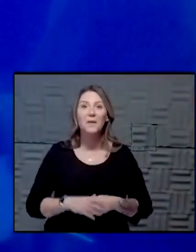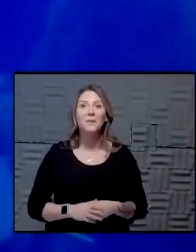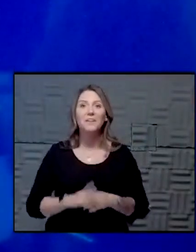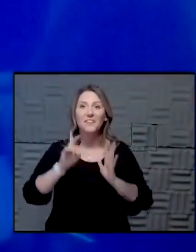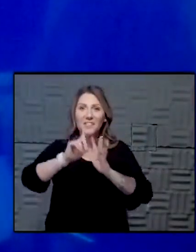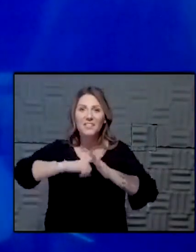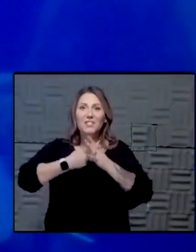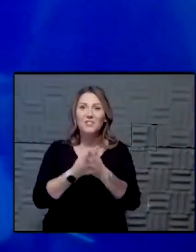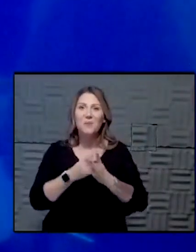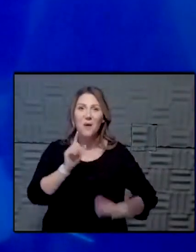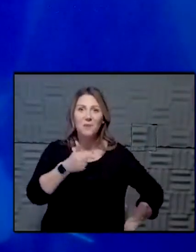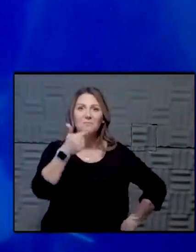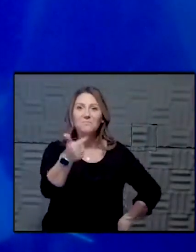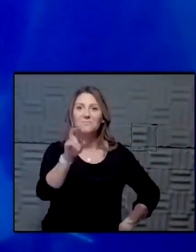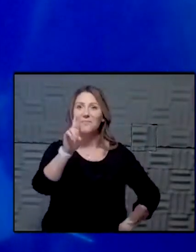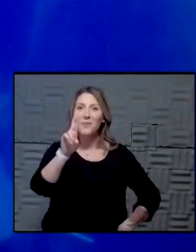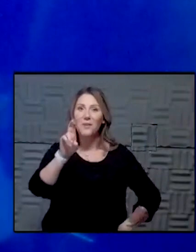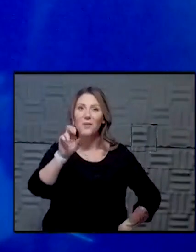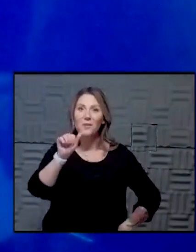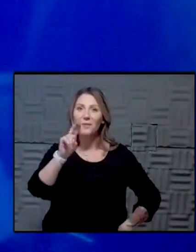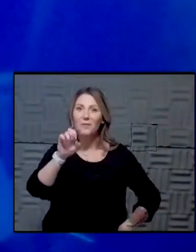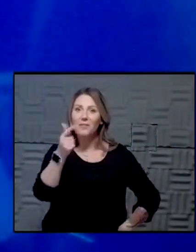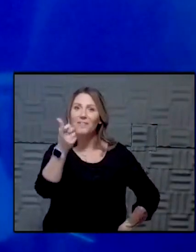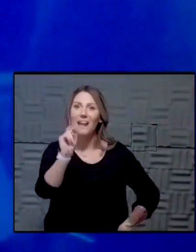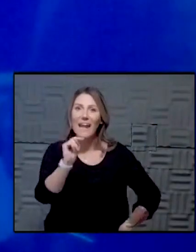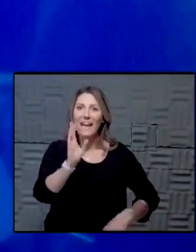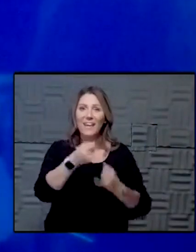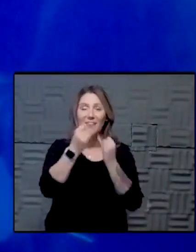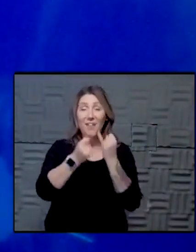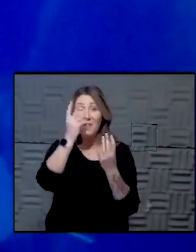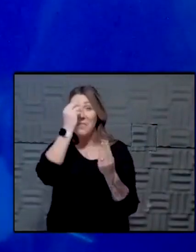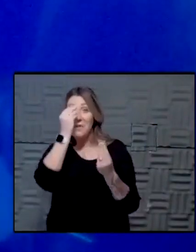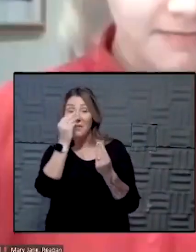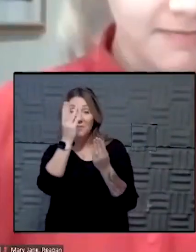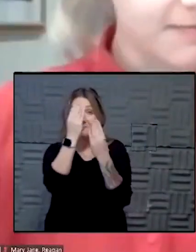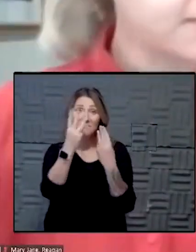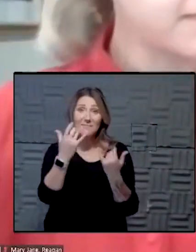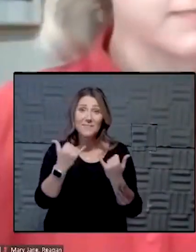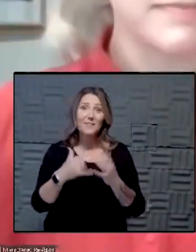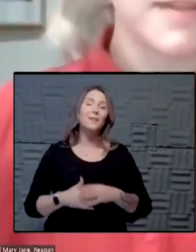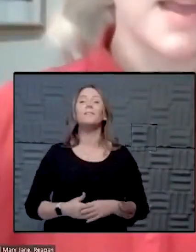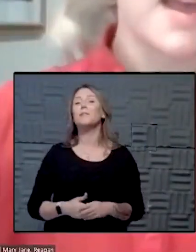with you, Reagan. Do you have any final thoughts you'd like to give us today?